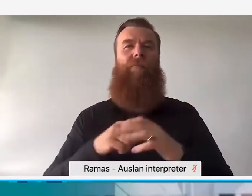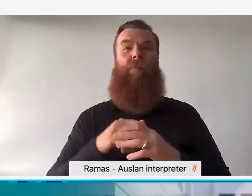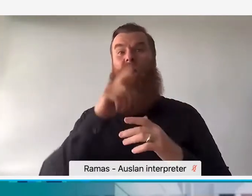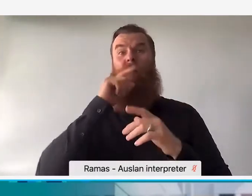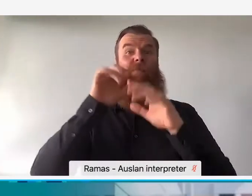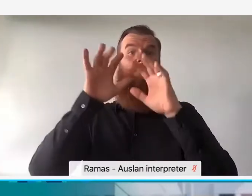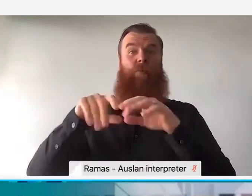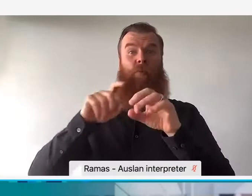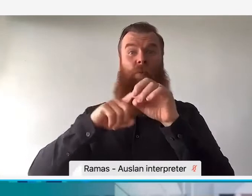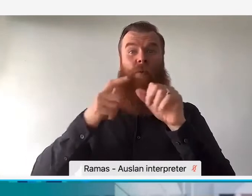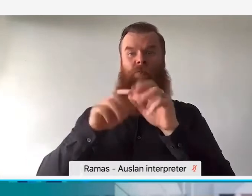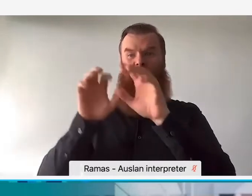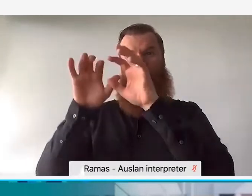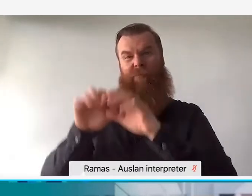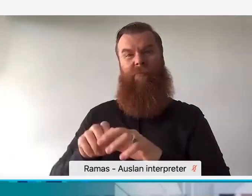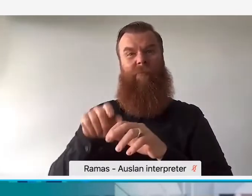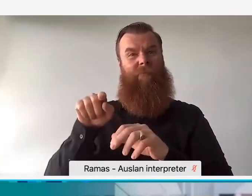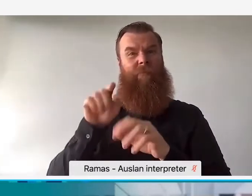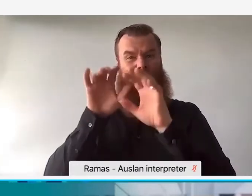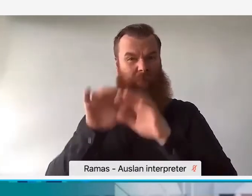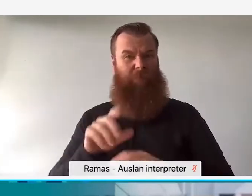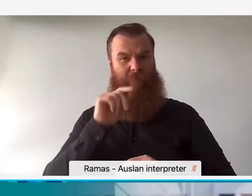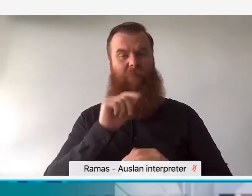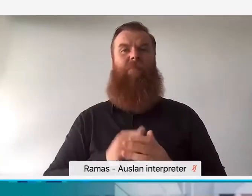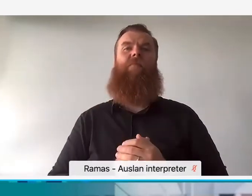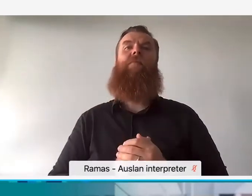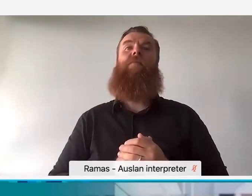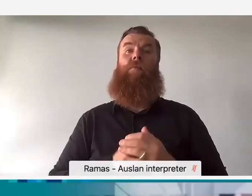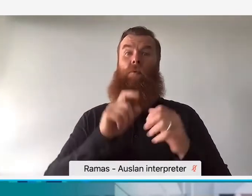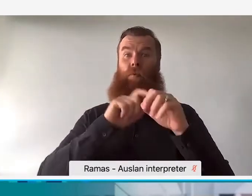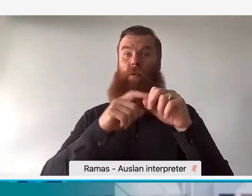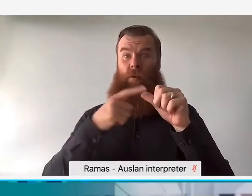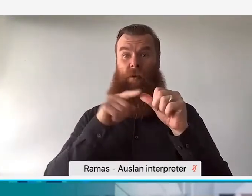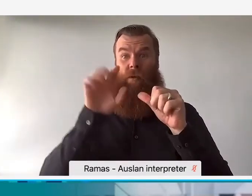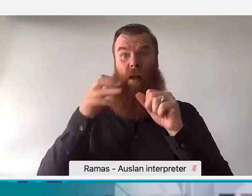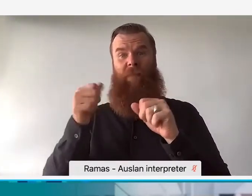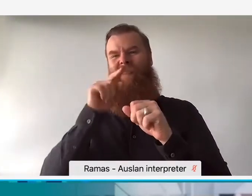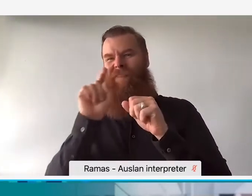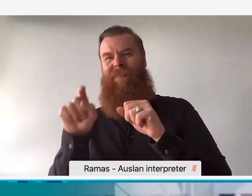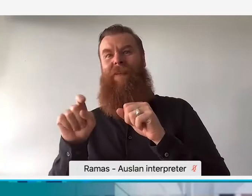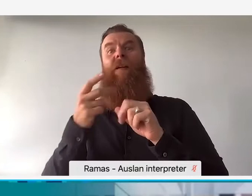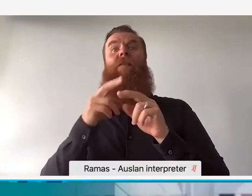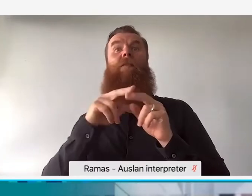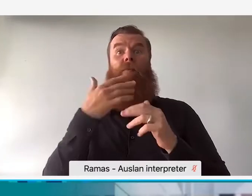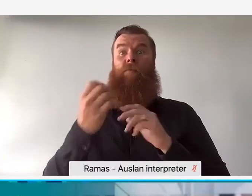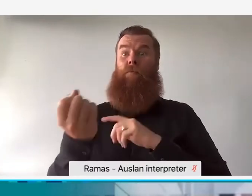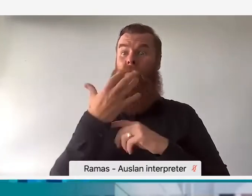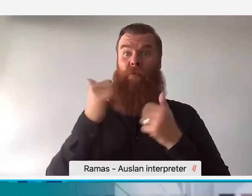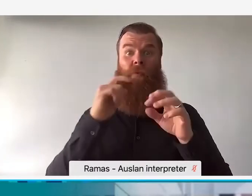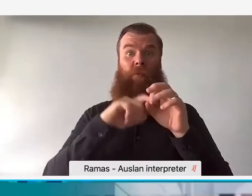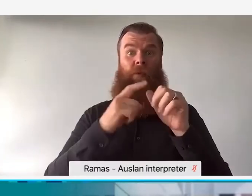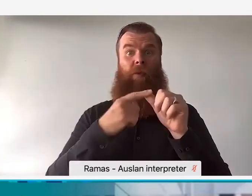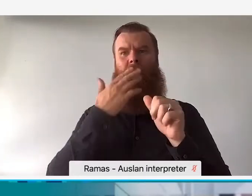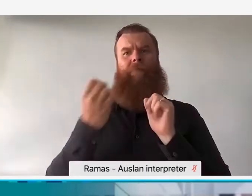submission box on your screen. Thank you to those people who have already sent through questions in advance. Note, there is no option